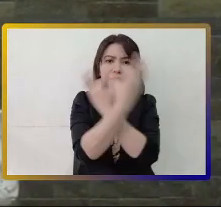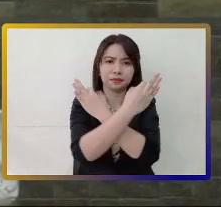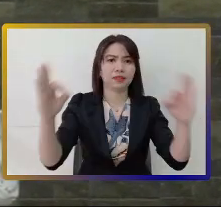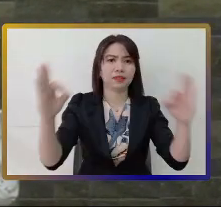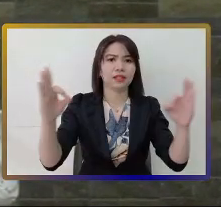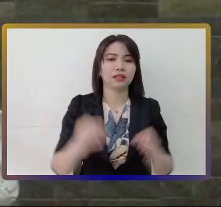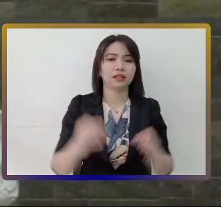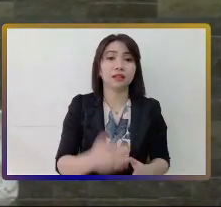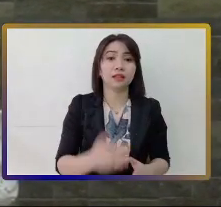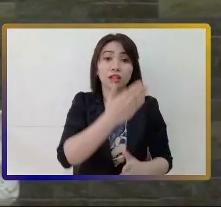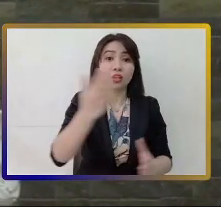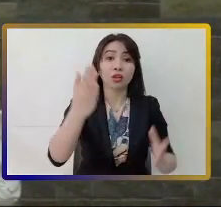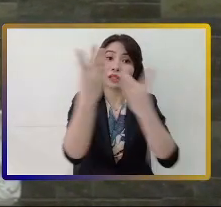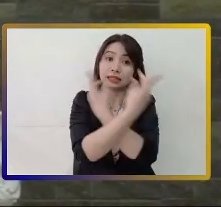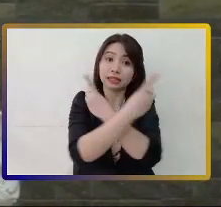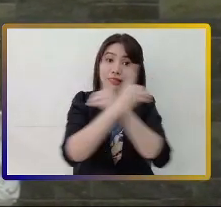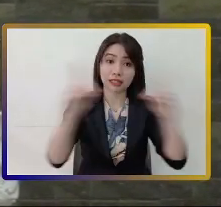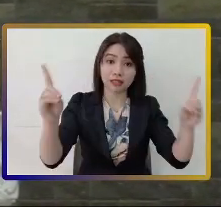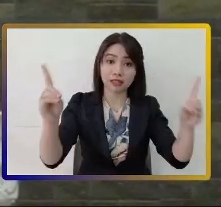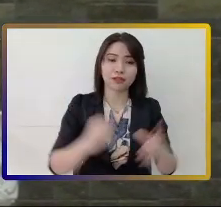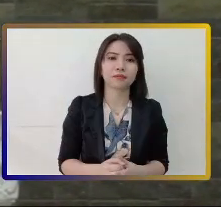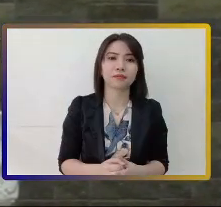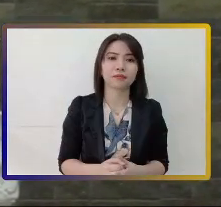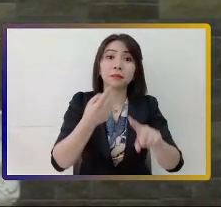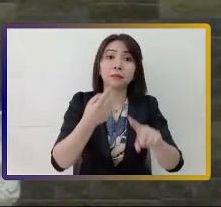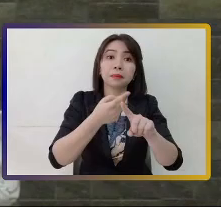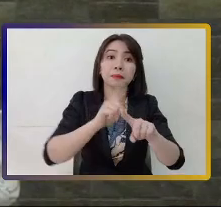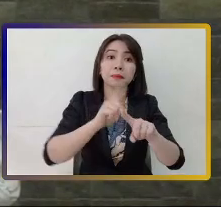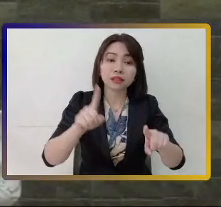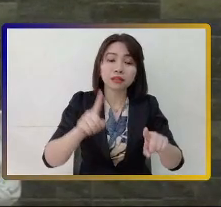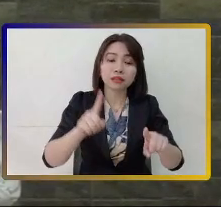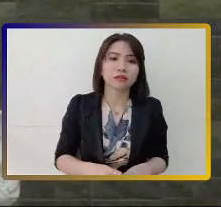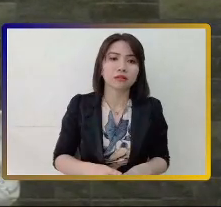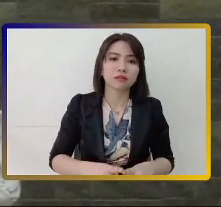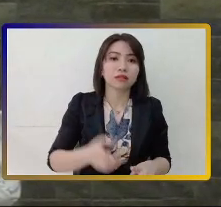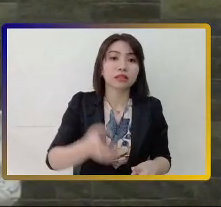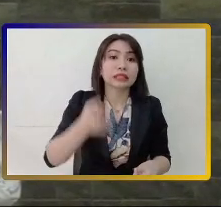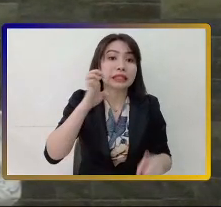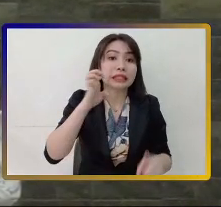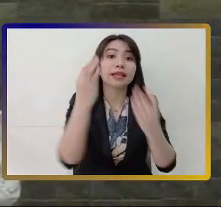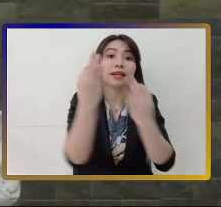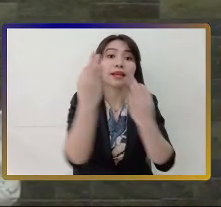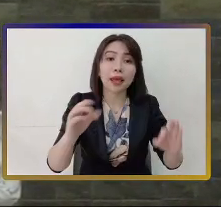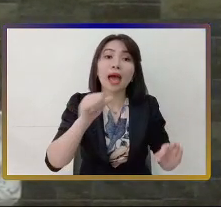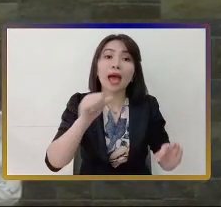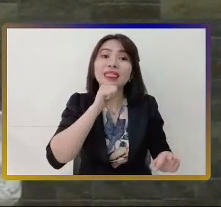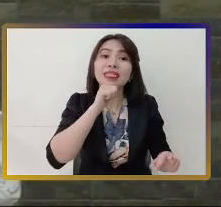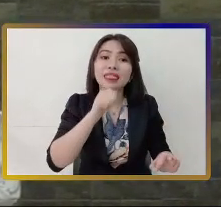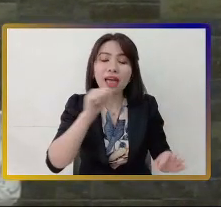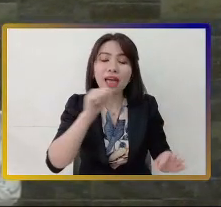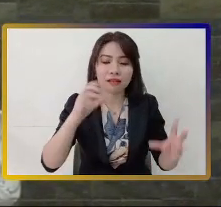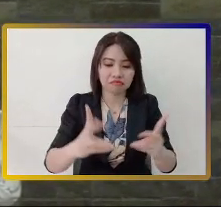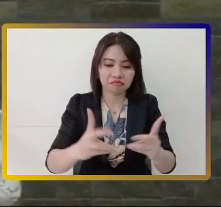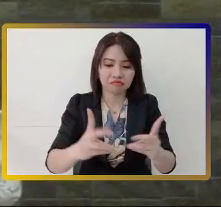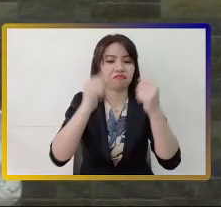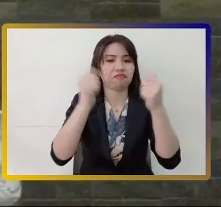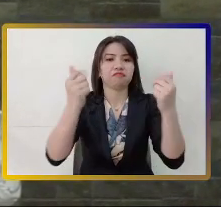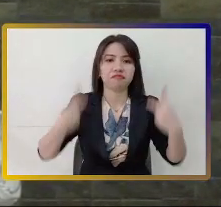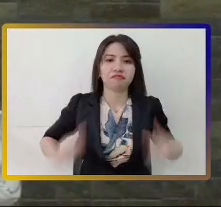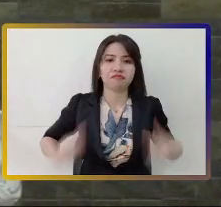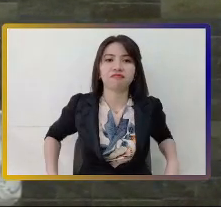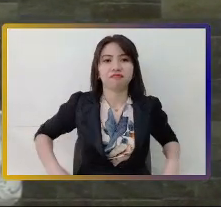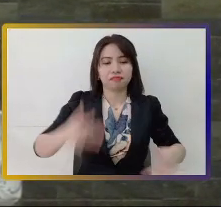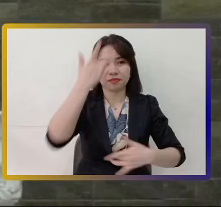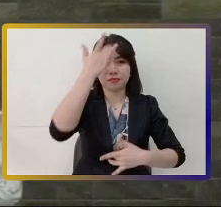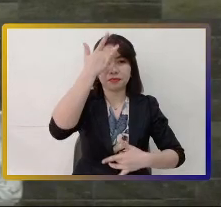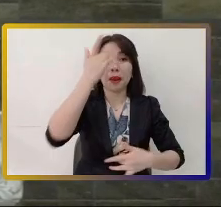You are delivered. But the truth is, she's delivered but not recovered. Pero ang gusto